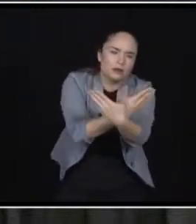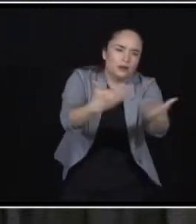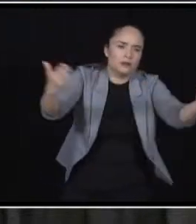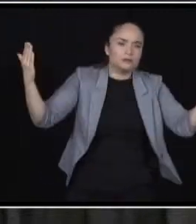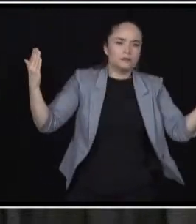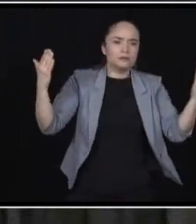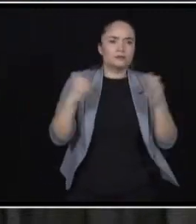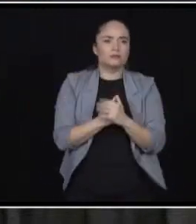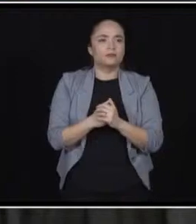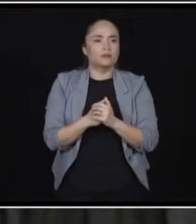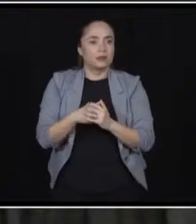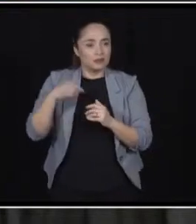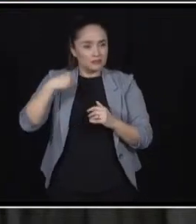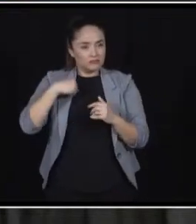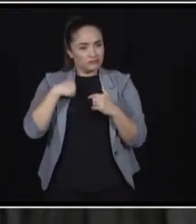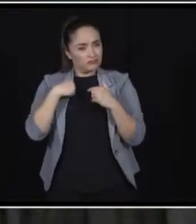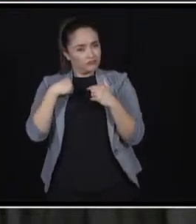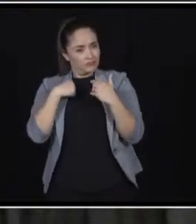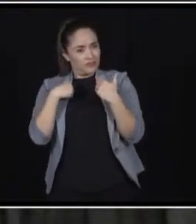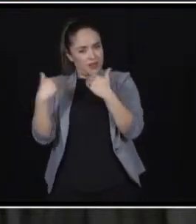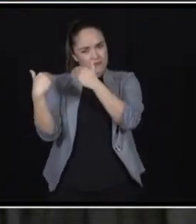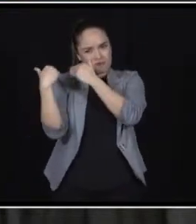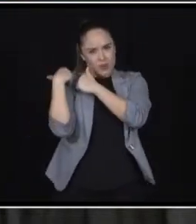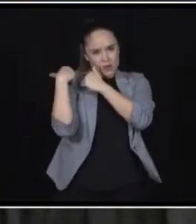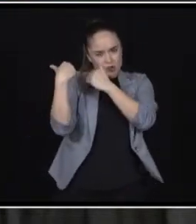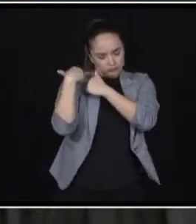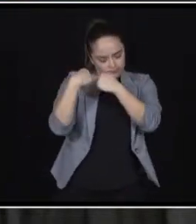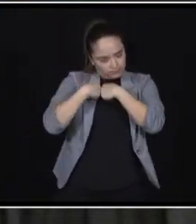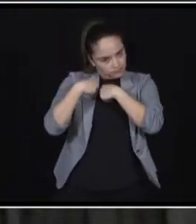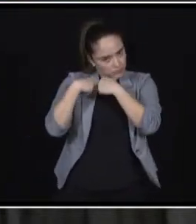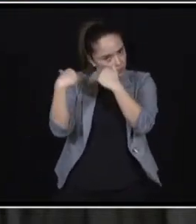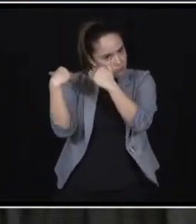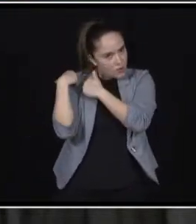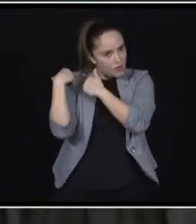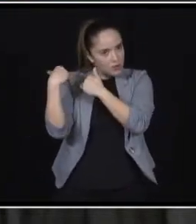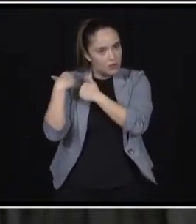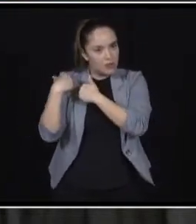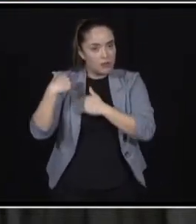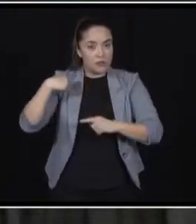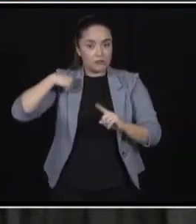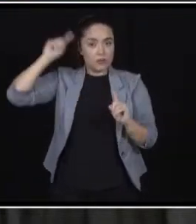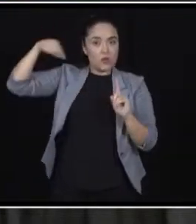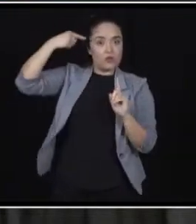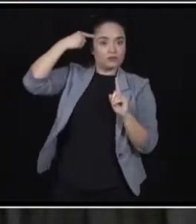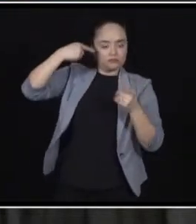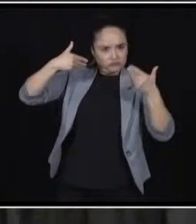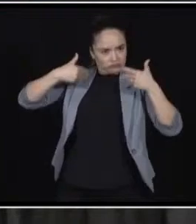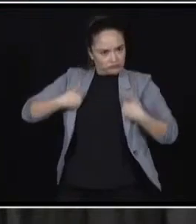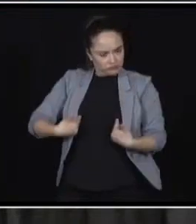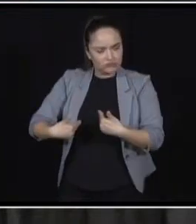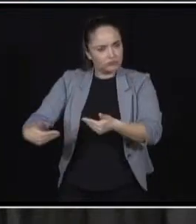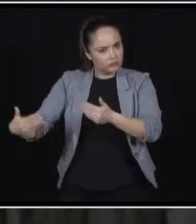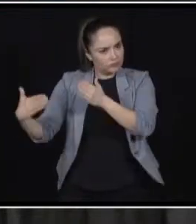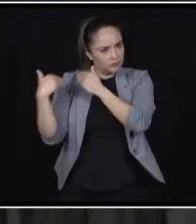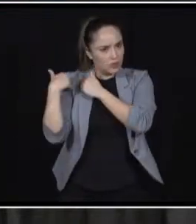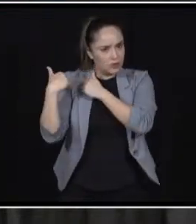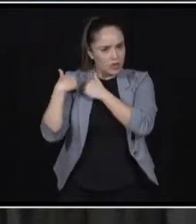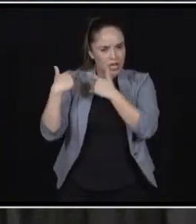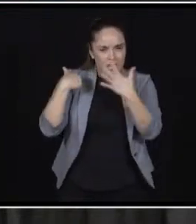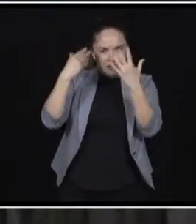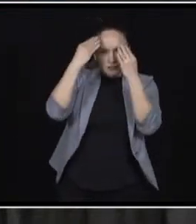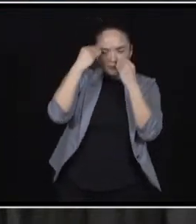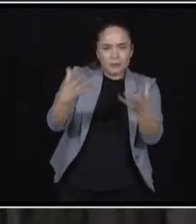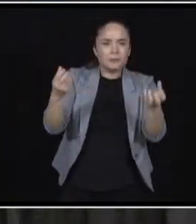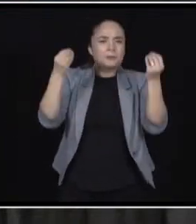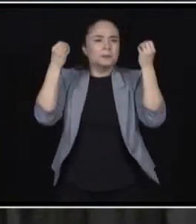I'll take the responsibility. I've always said I will take responsibility as Premier, but there is tens of thousands of people, when you